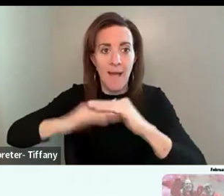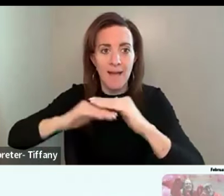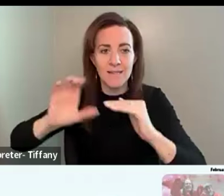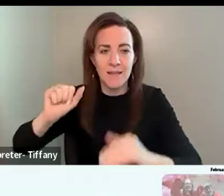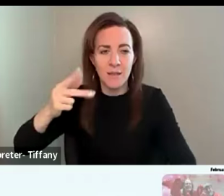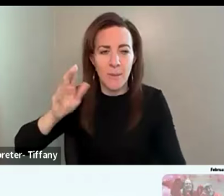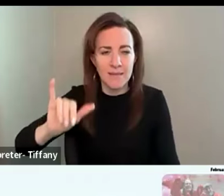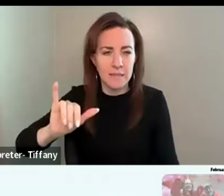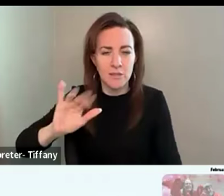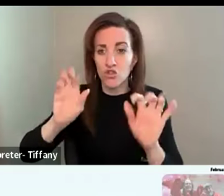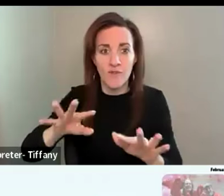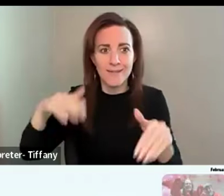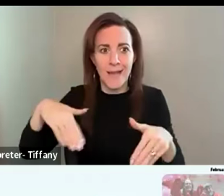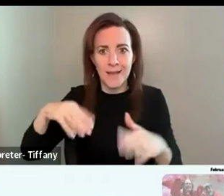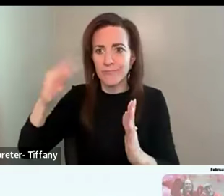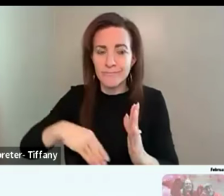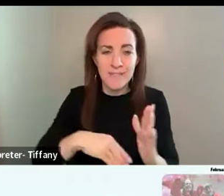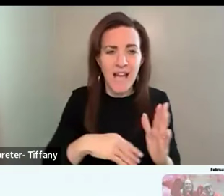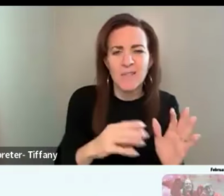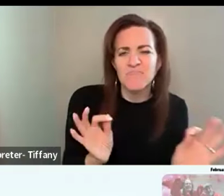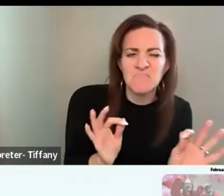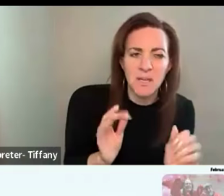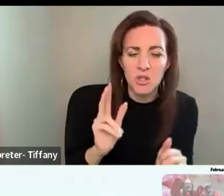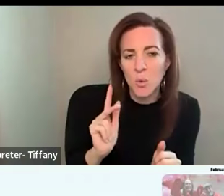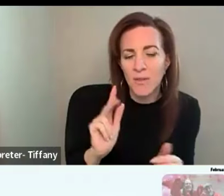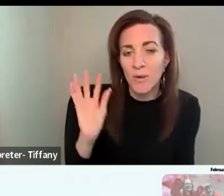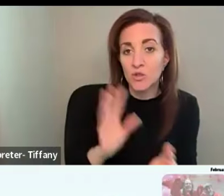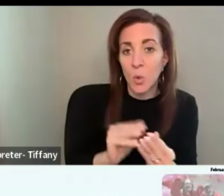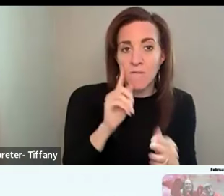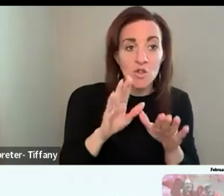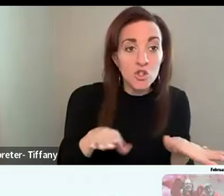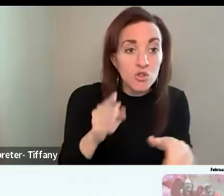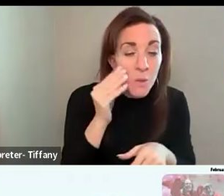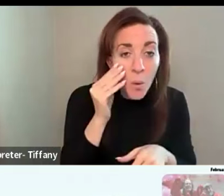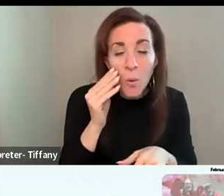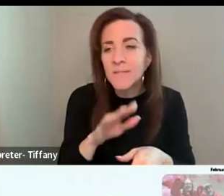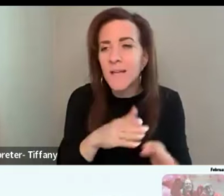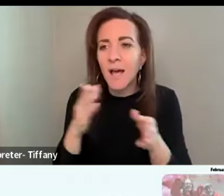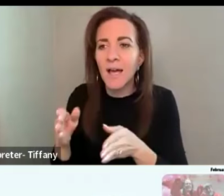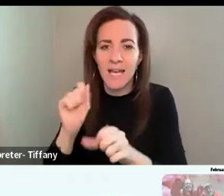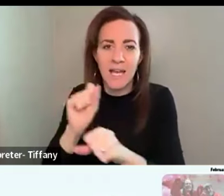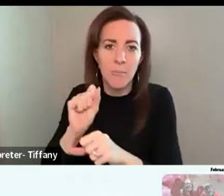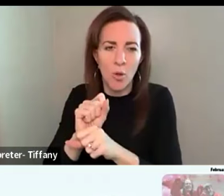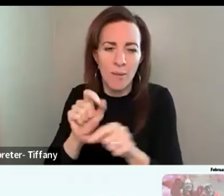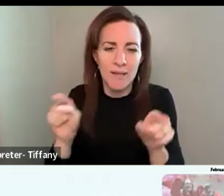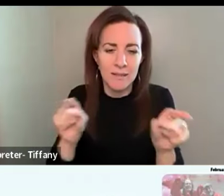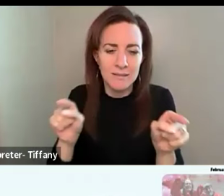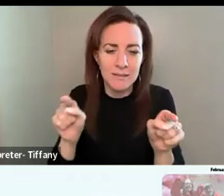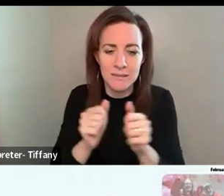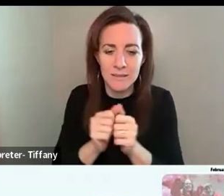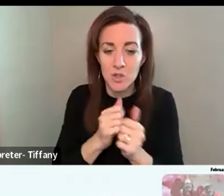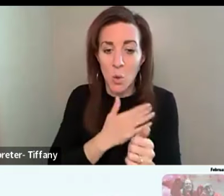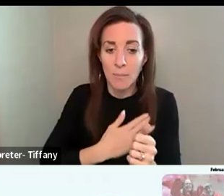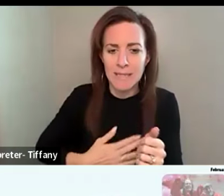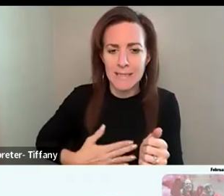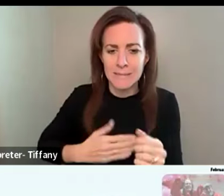been completed and some minimal ones, about 23 total between our children's homes and our employment. So please keep an eye out